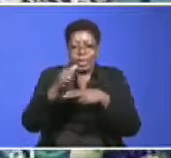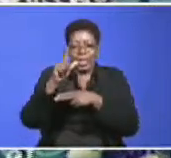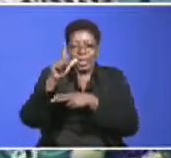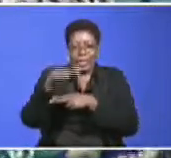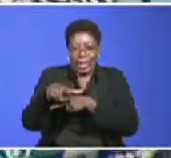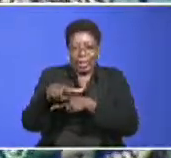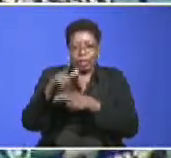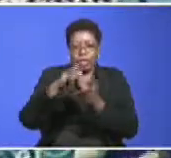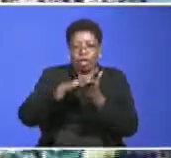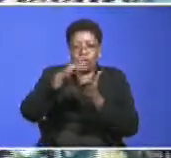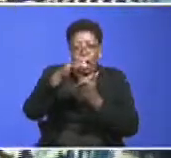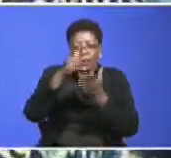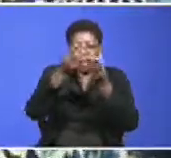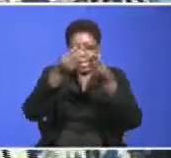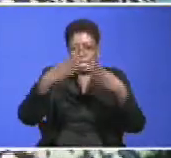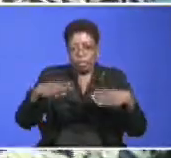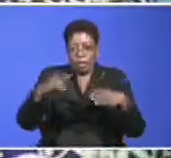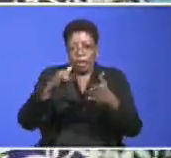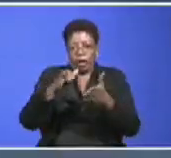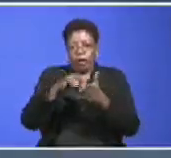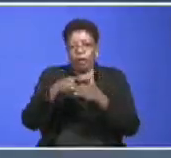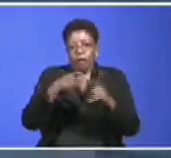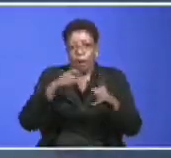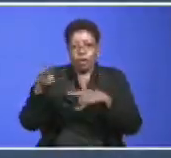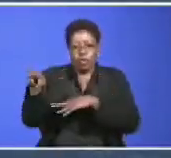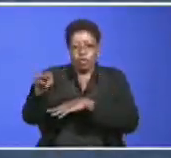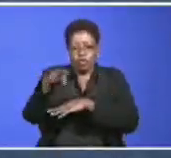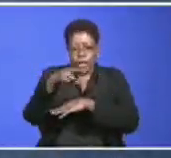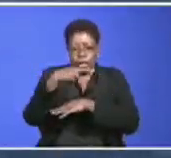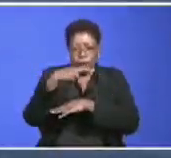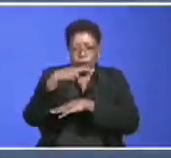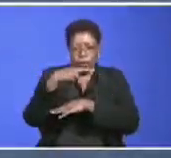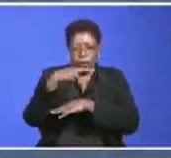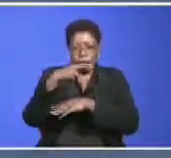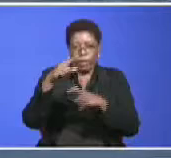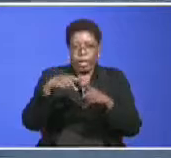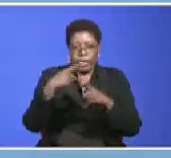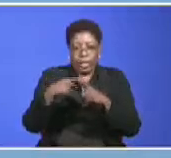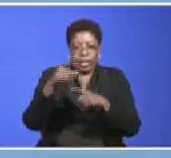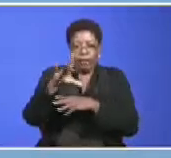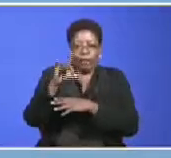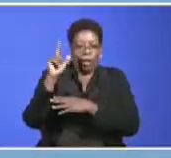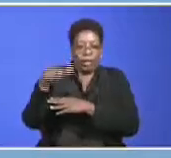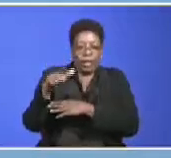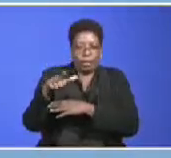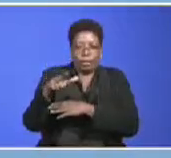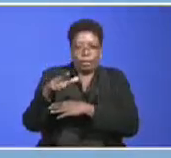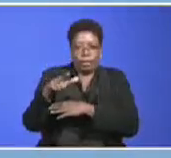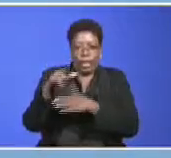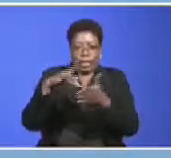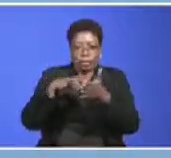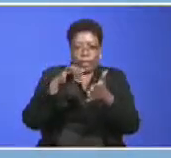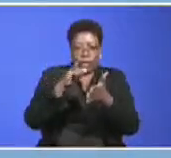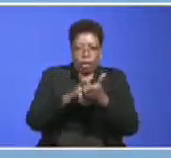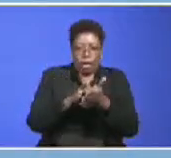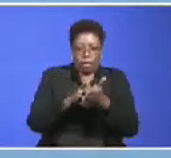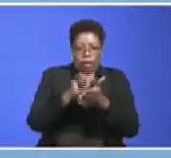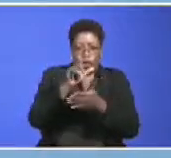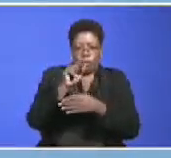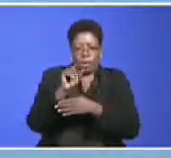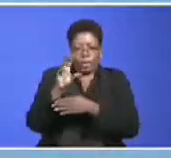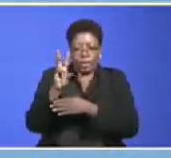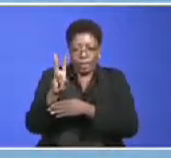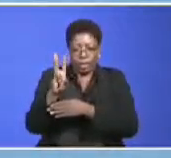radar coverage. It was later discovered that the plane had crashed approximately 2.3 nautical miles from the approach end